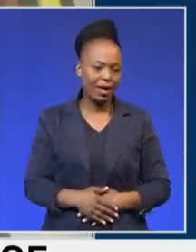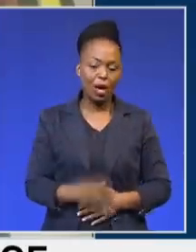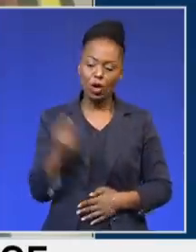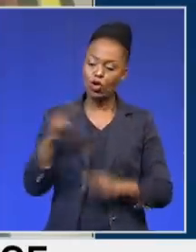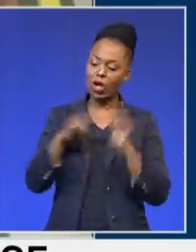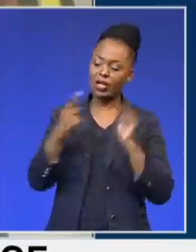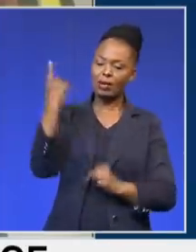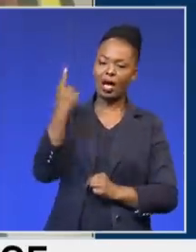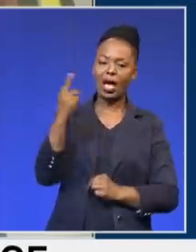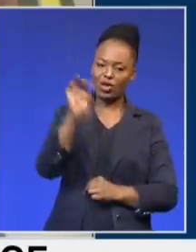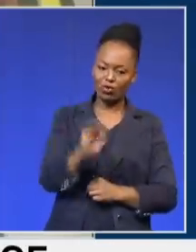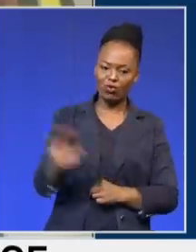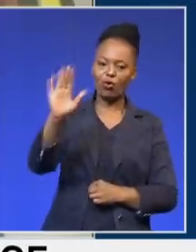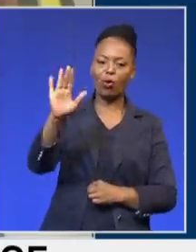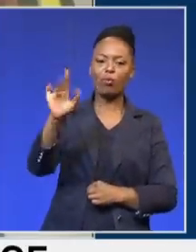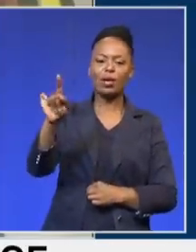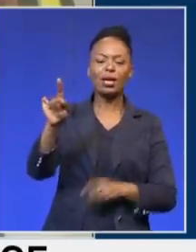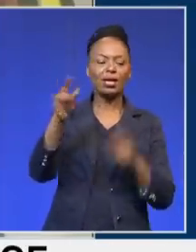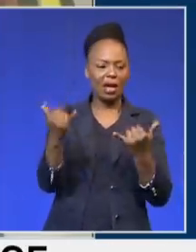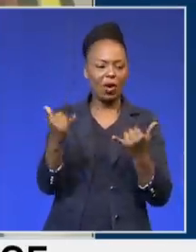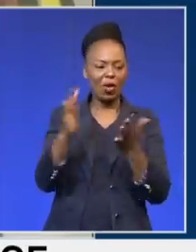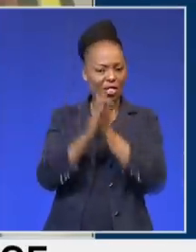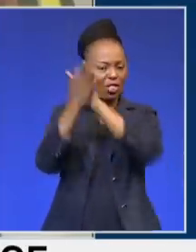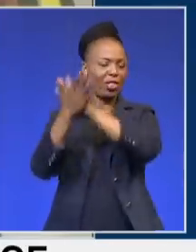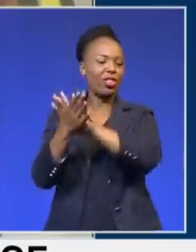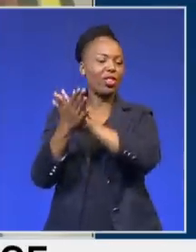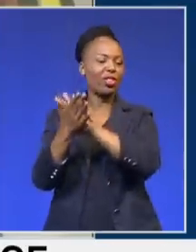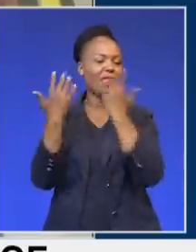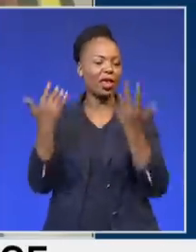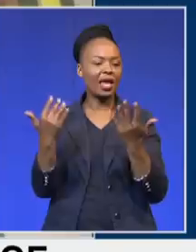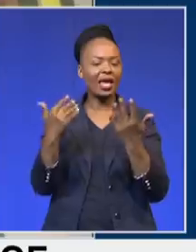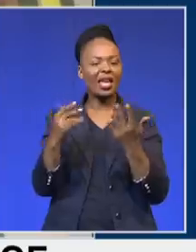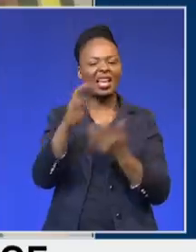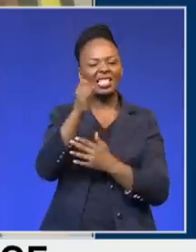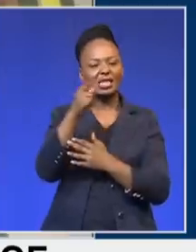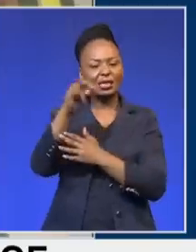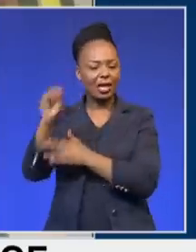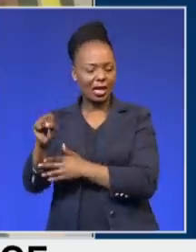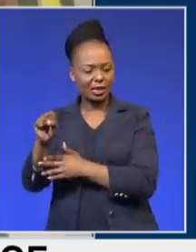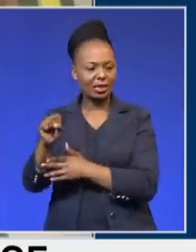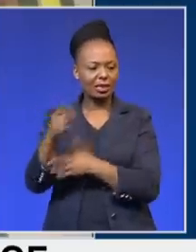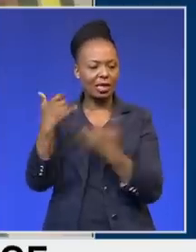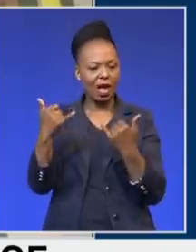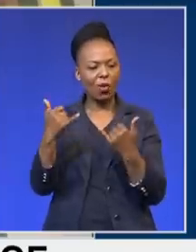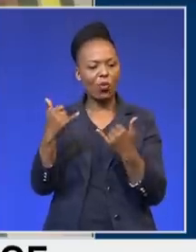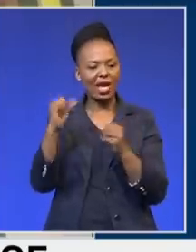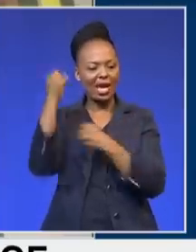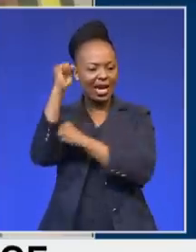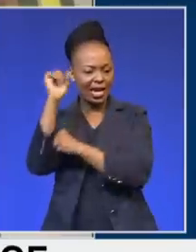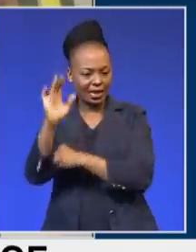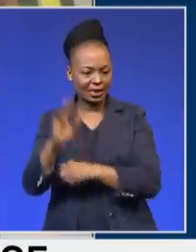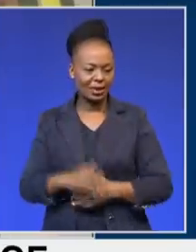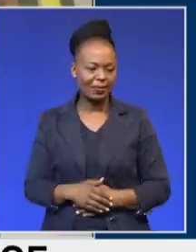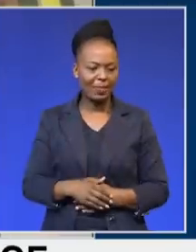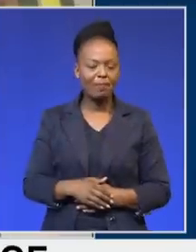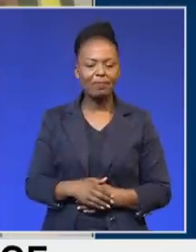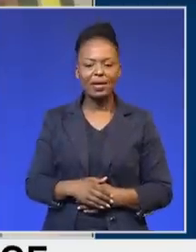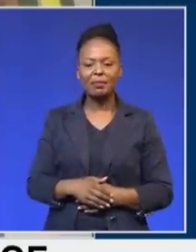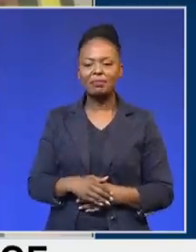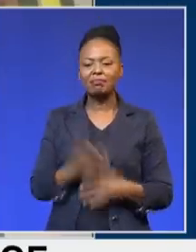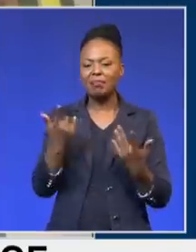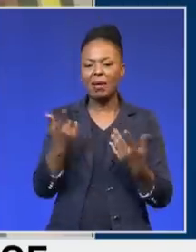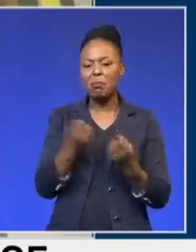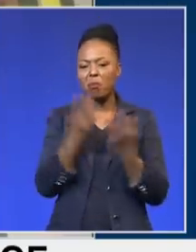The Europe is killing our citrus industry. They're putting requirements that are not objective and fair.